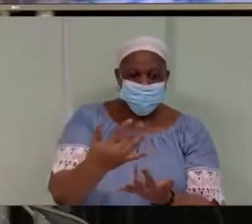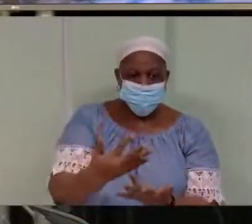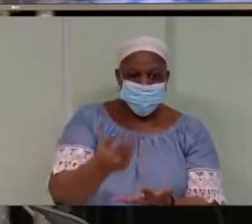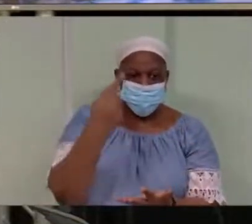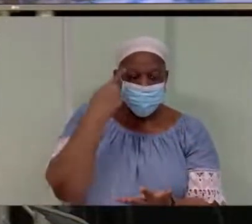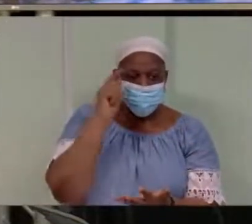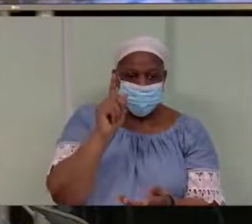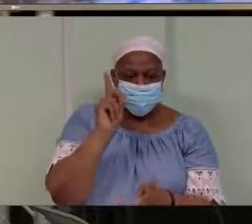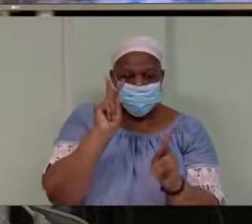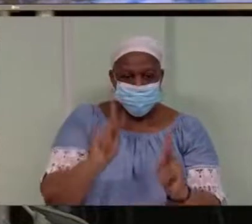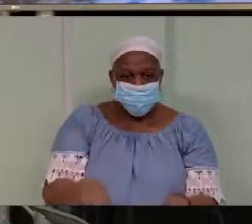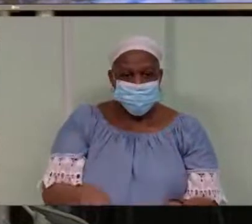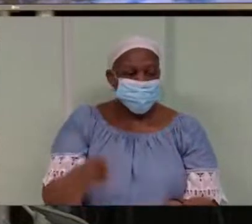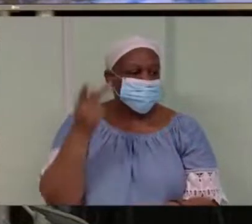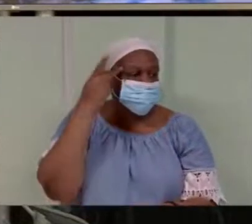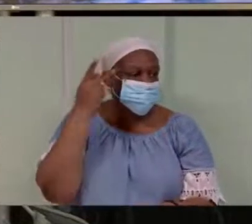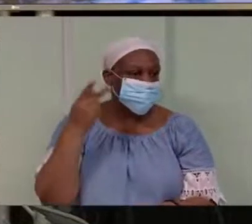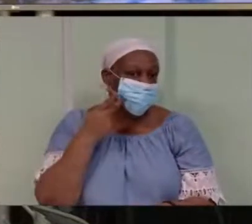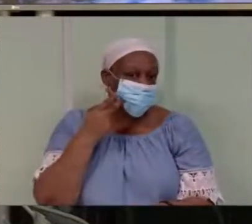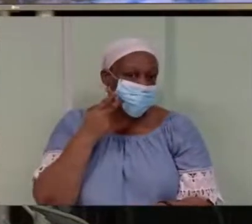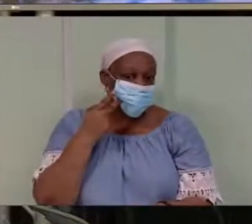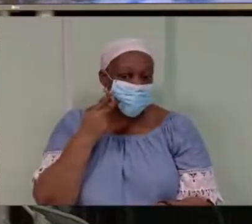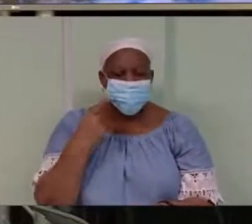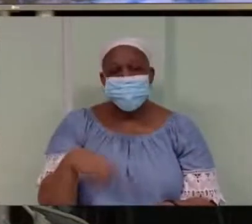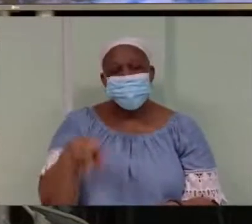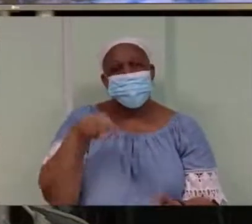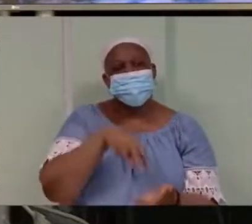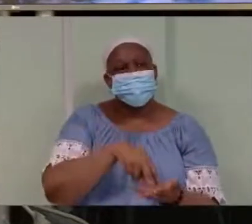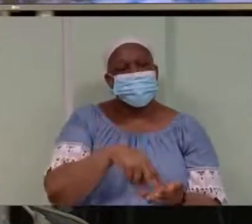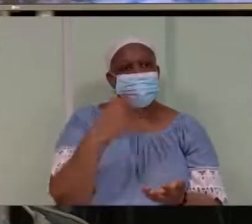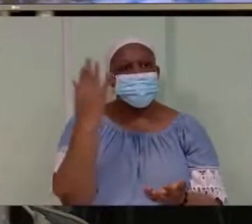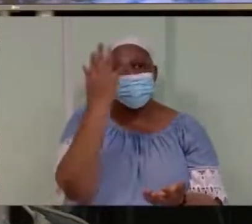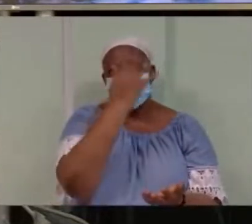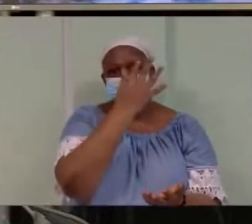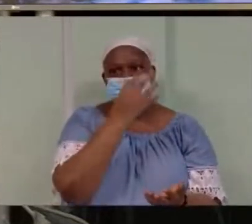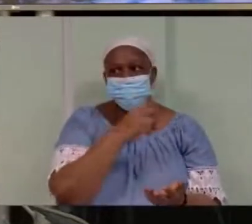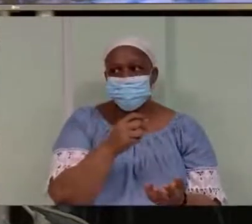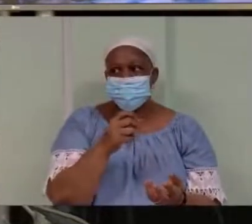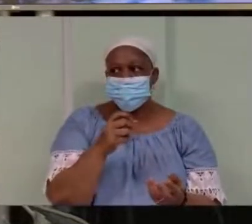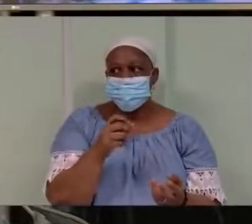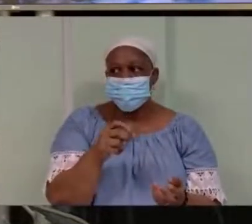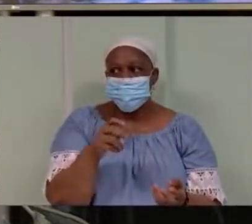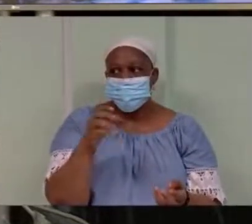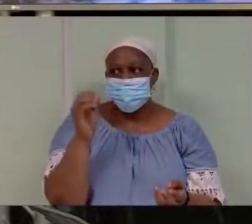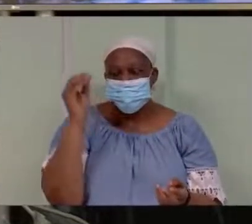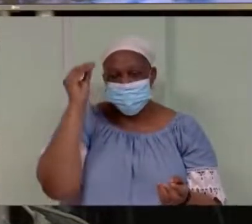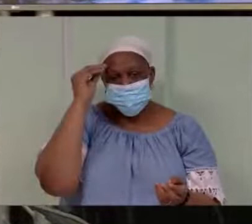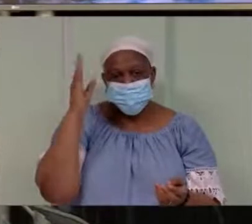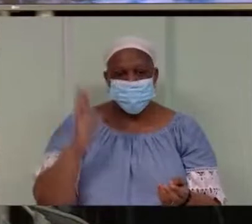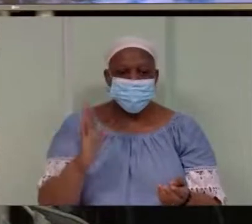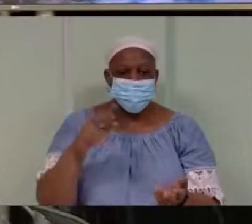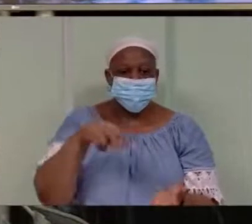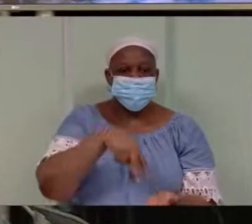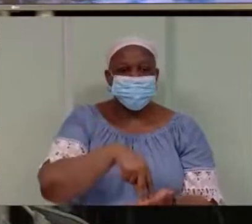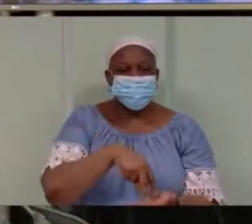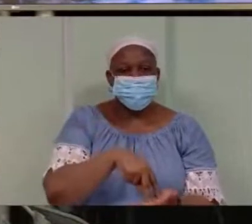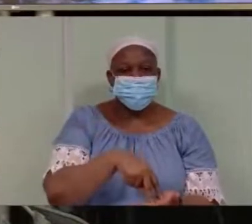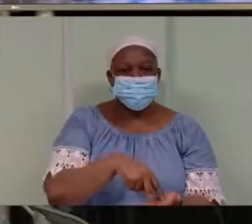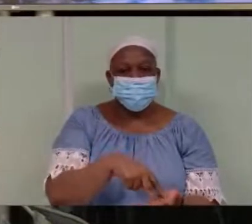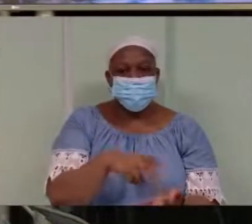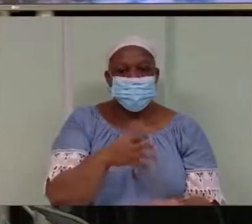center parents will encounter a screening area where two staff members will be stationed